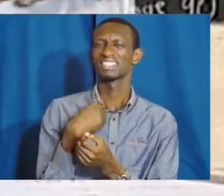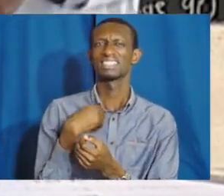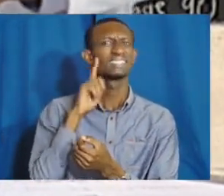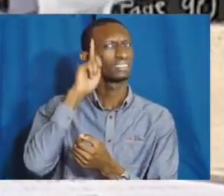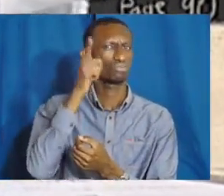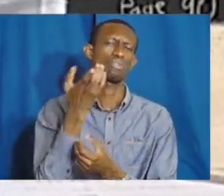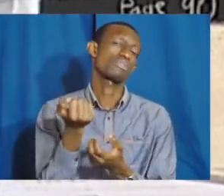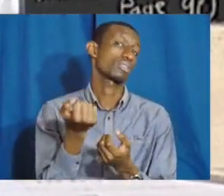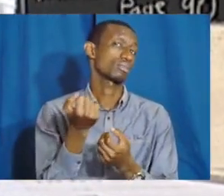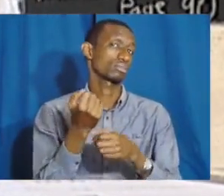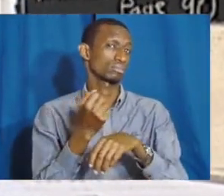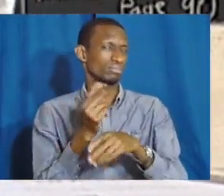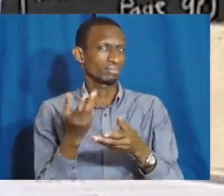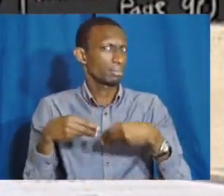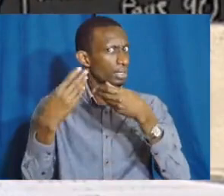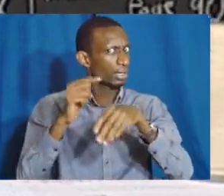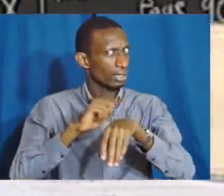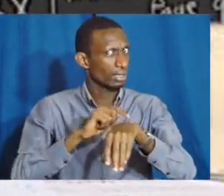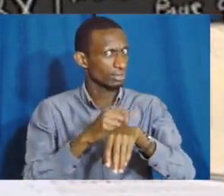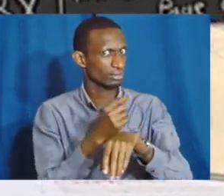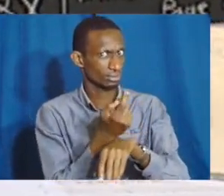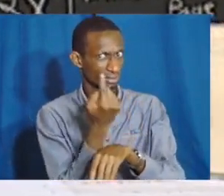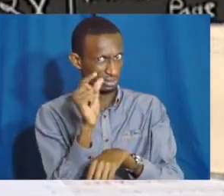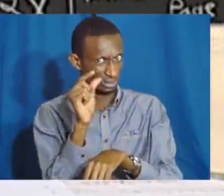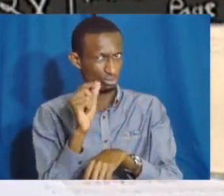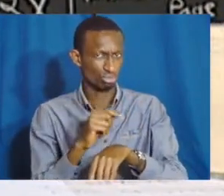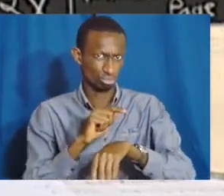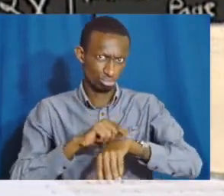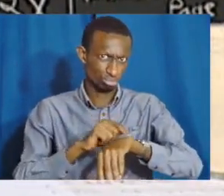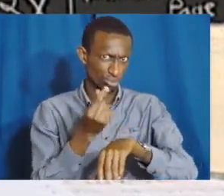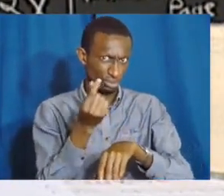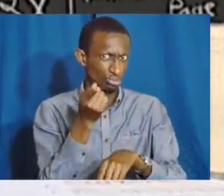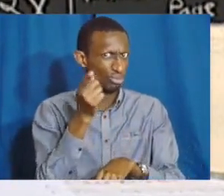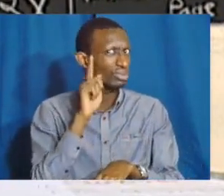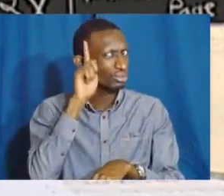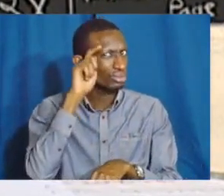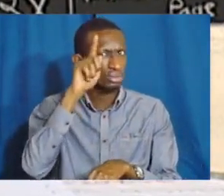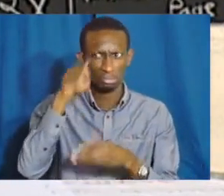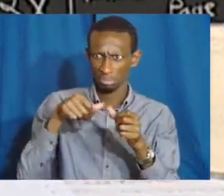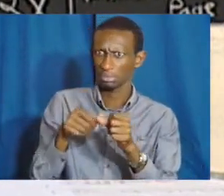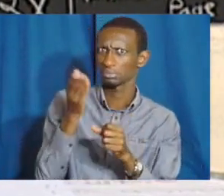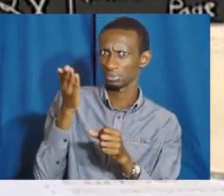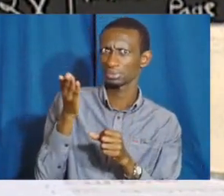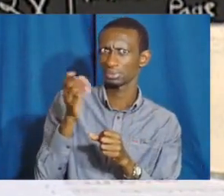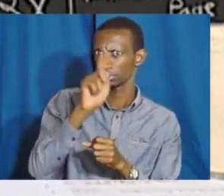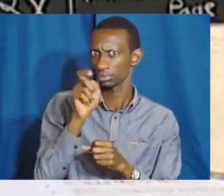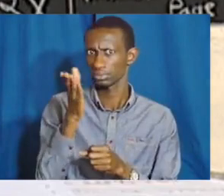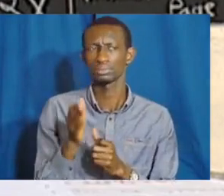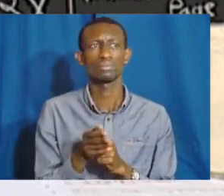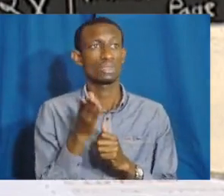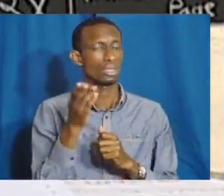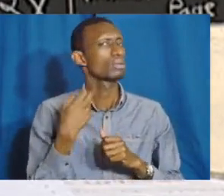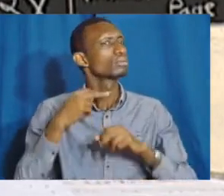short time and you think about this question. We are looking for the